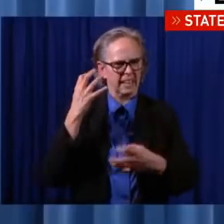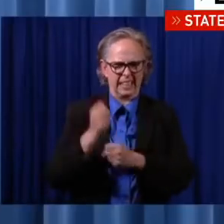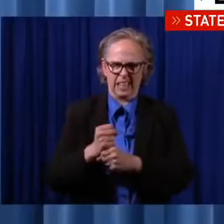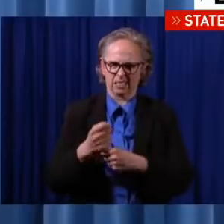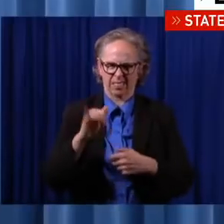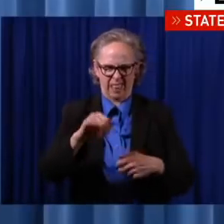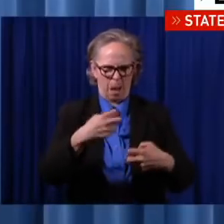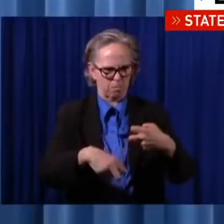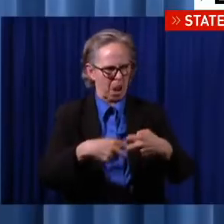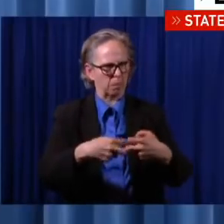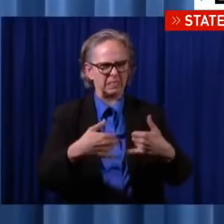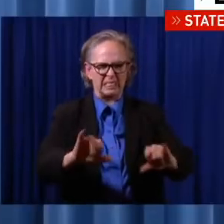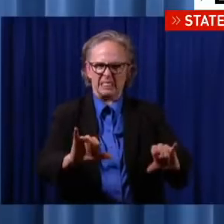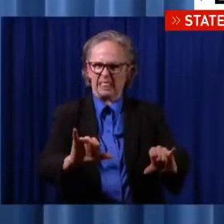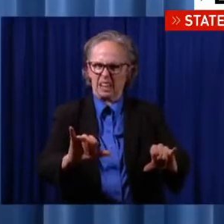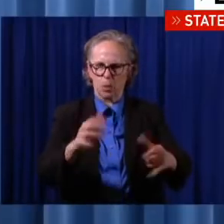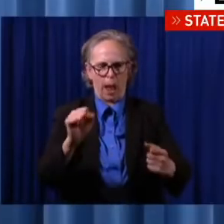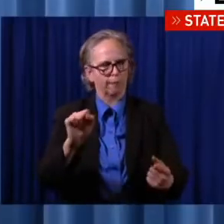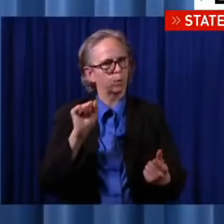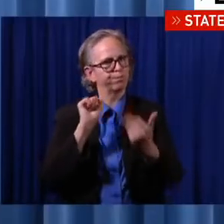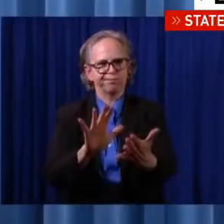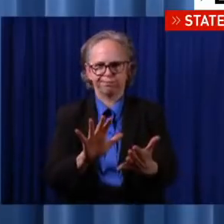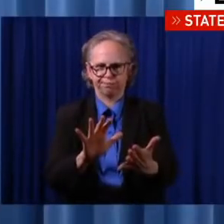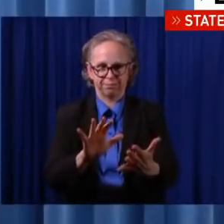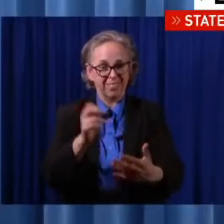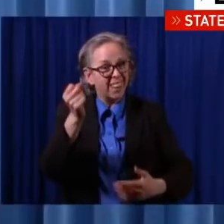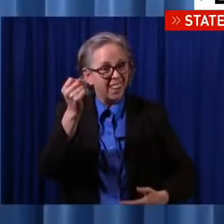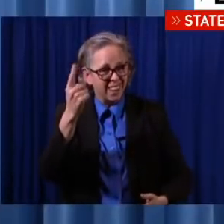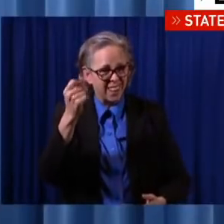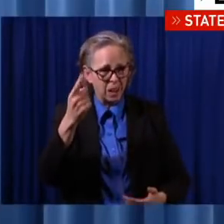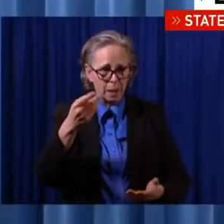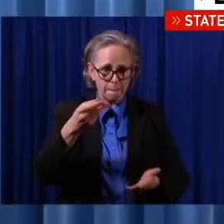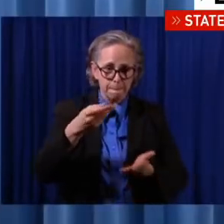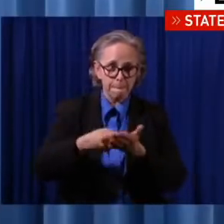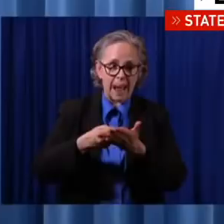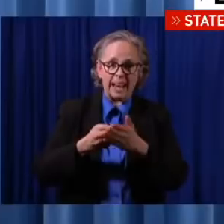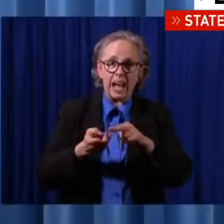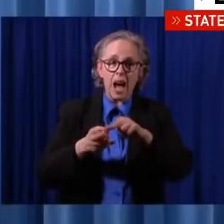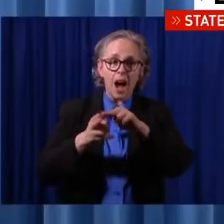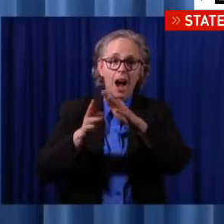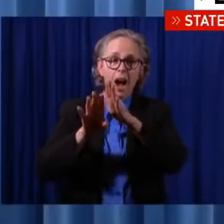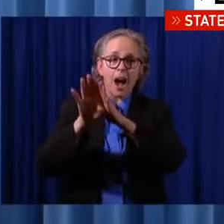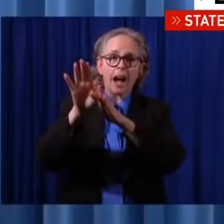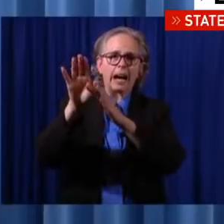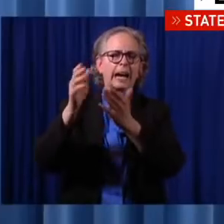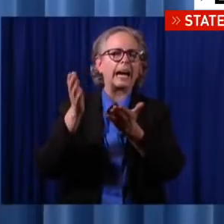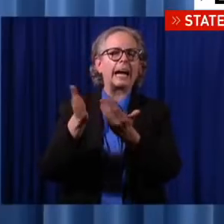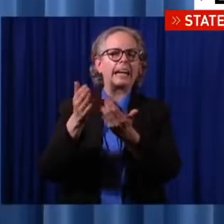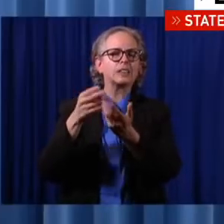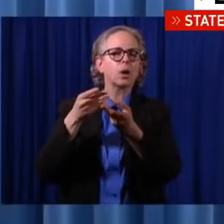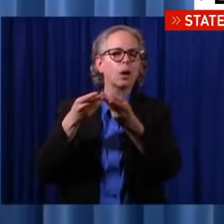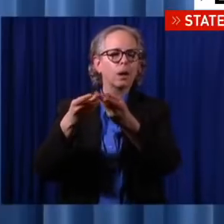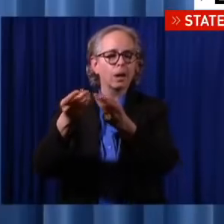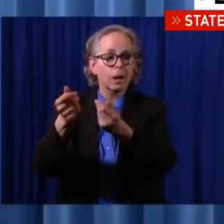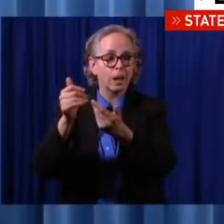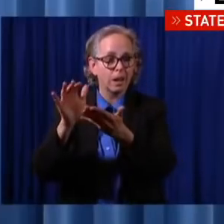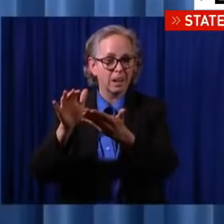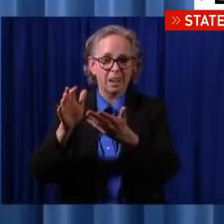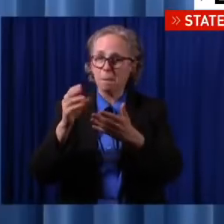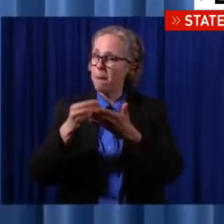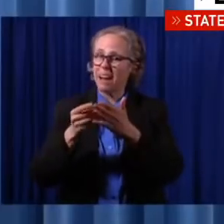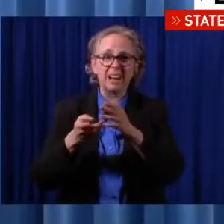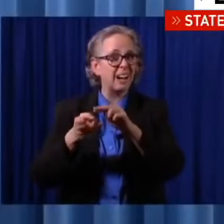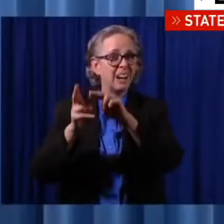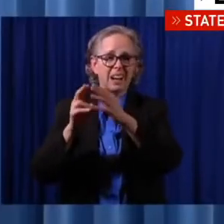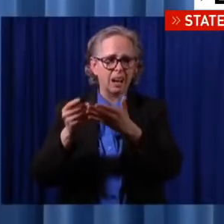it when the economy is going up than it is when the economy is not up. So it's